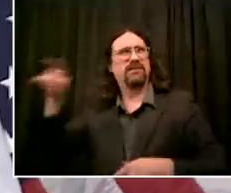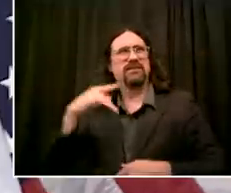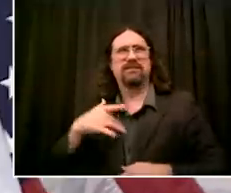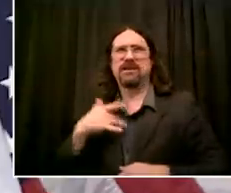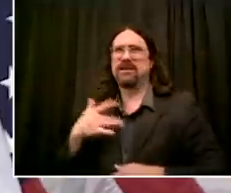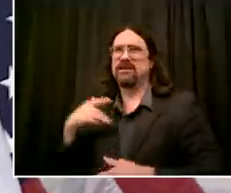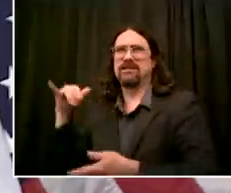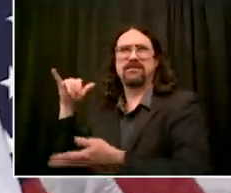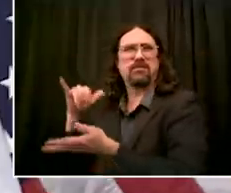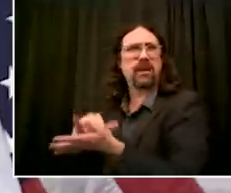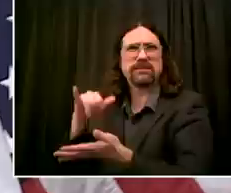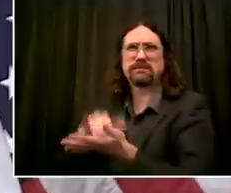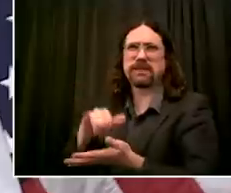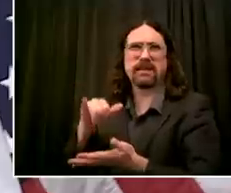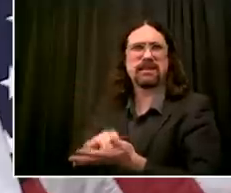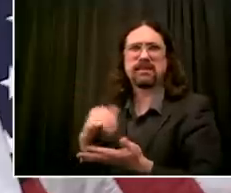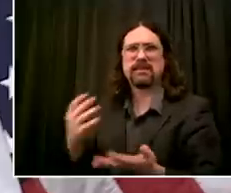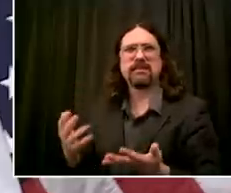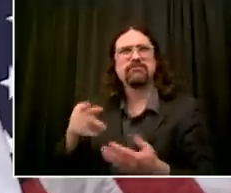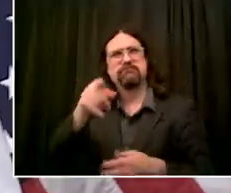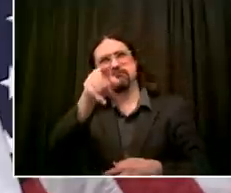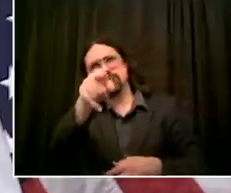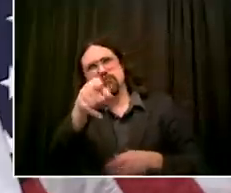all of us in City Hall, everyone at the NYPD,